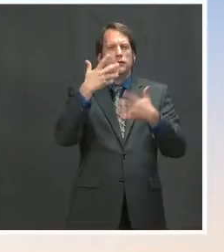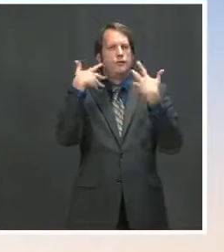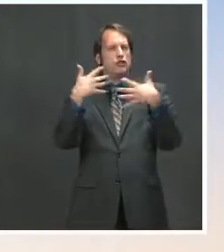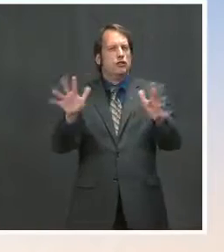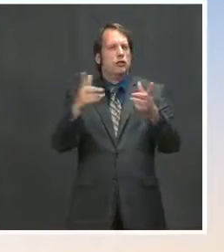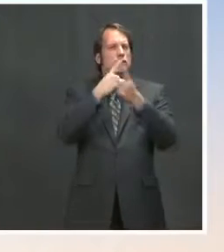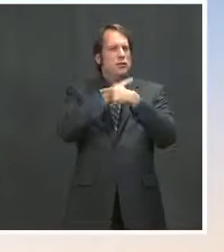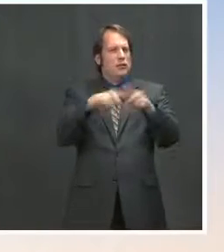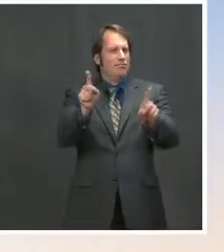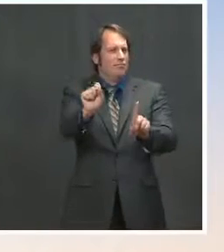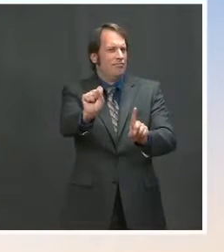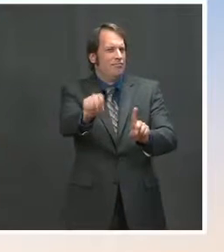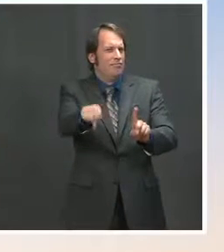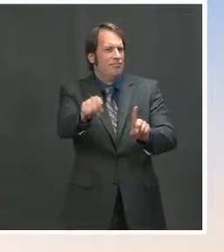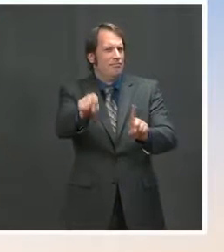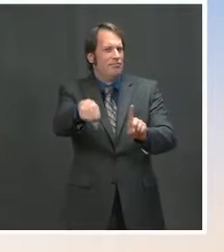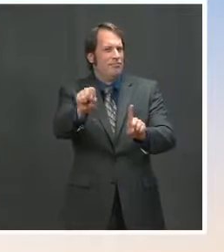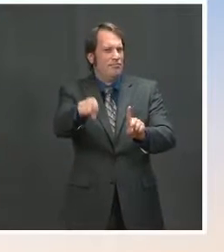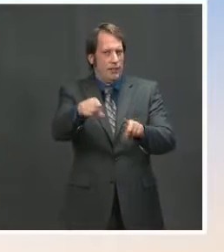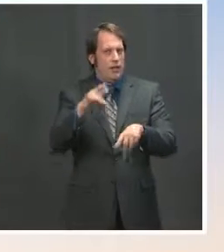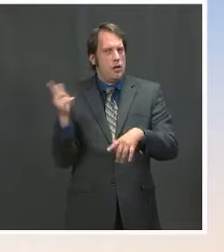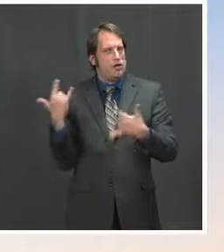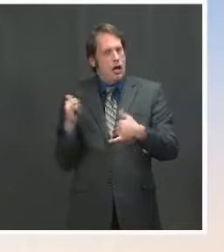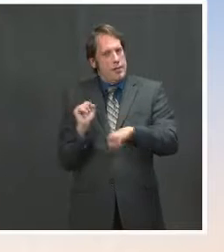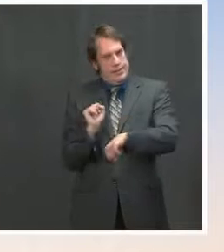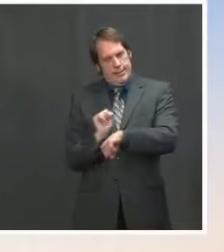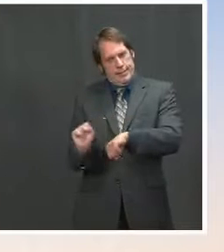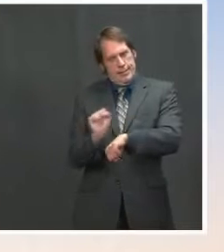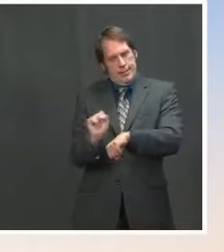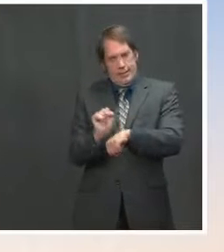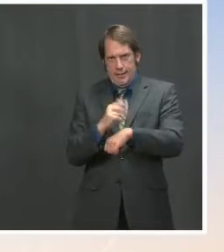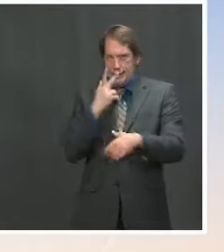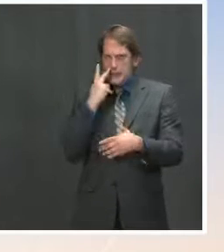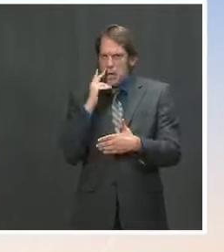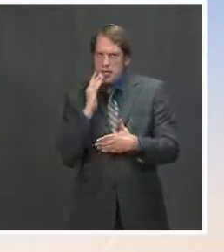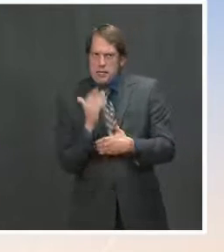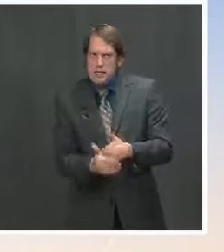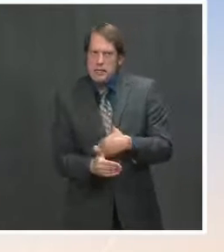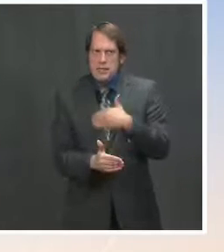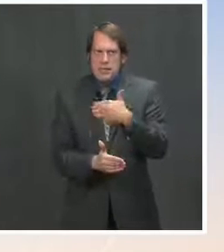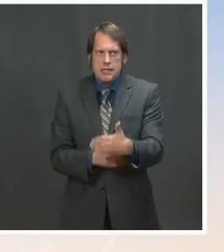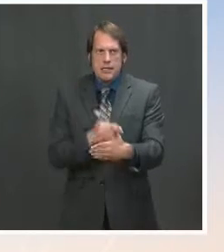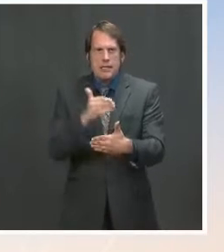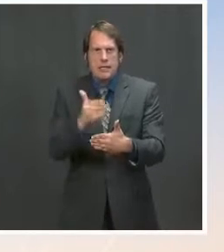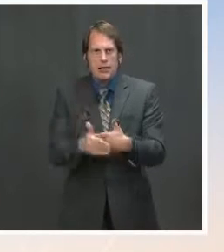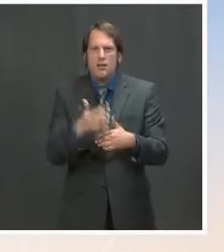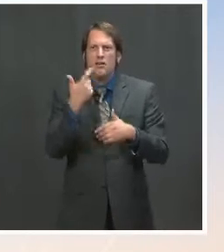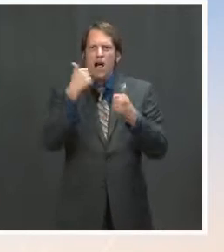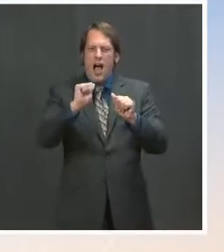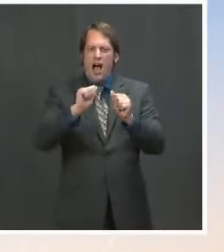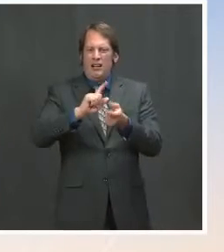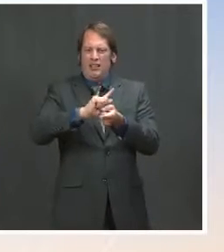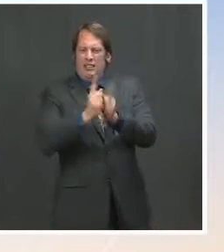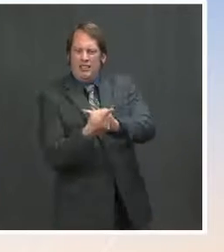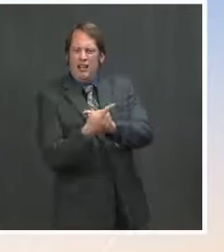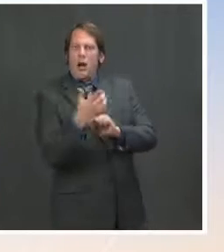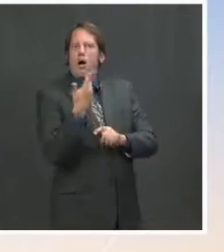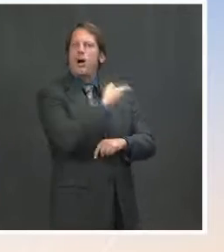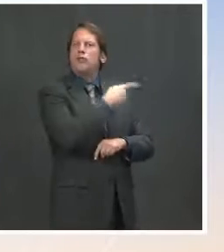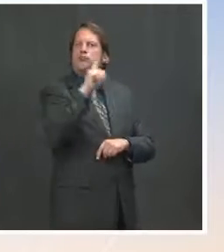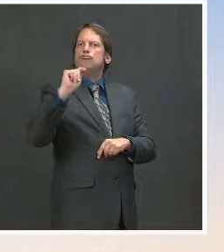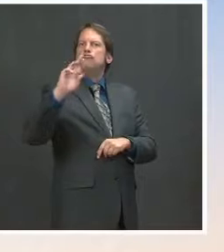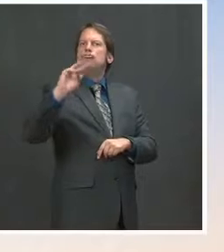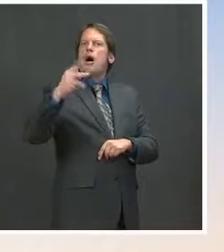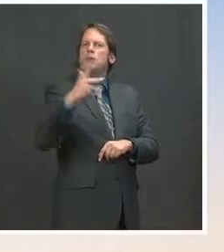was an effort, an important step forward in our view, to reverse the Trump policy that banned refugees from many key regions